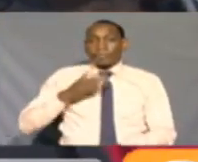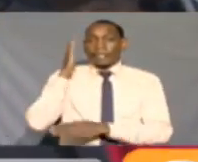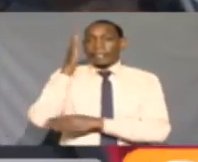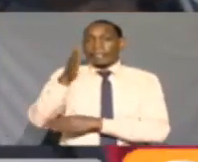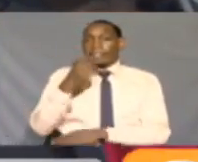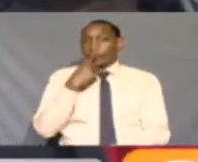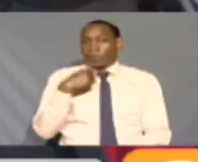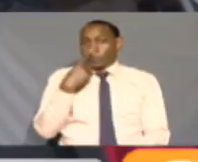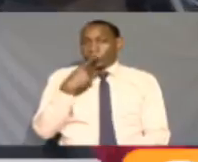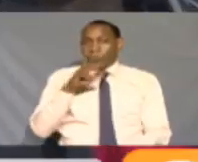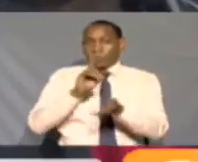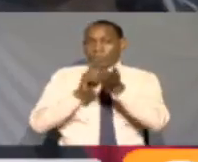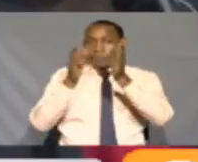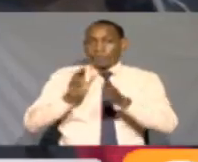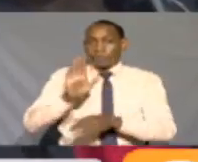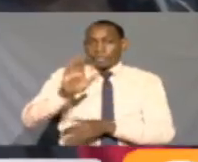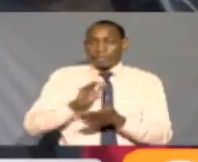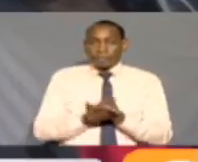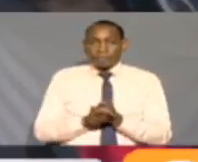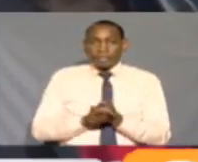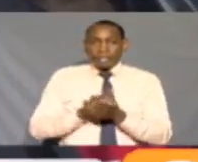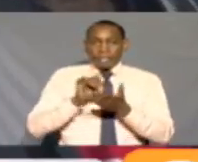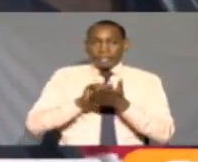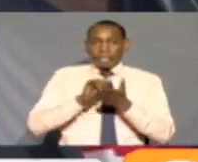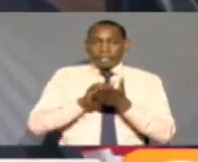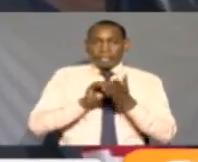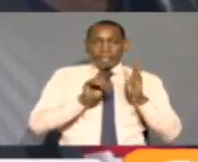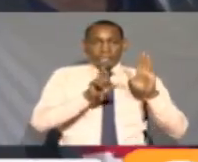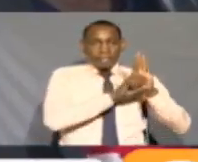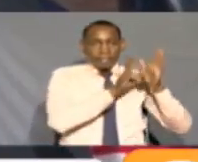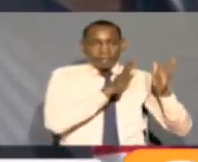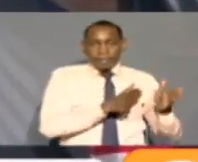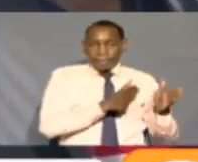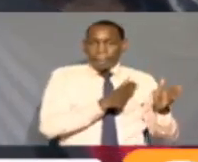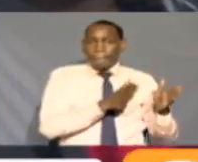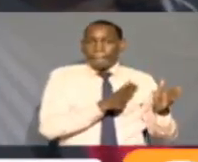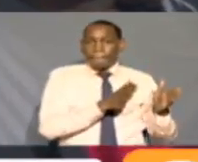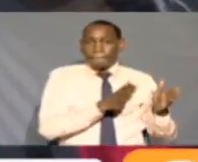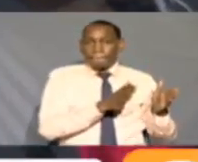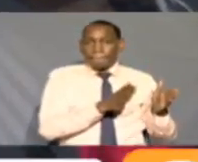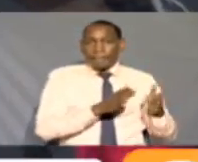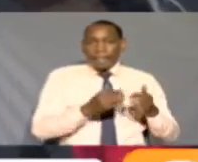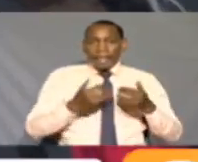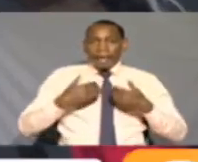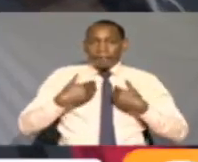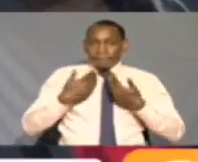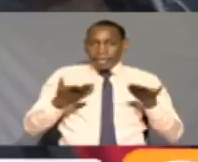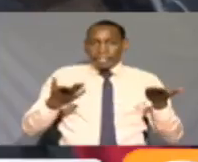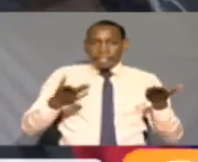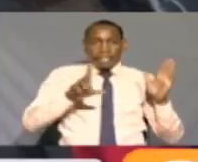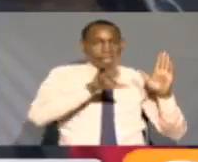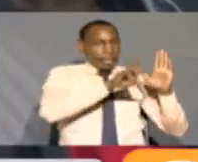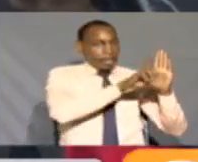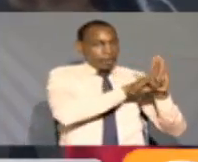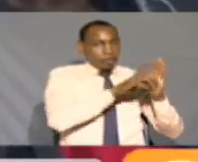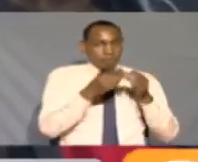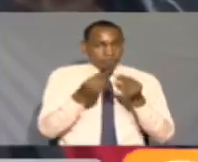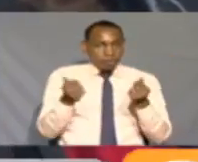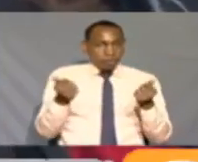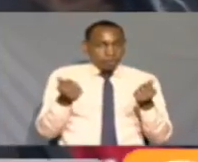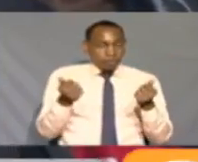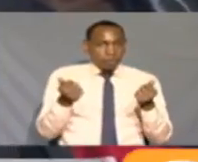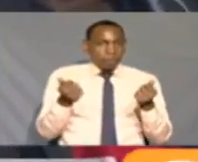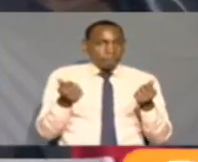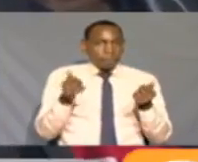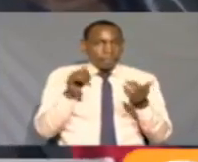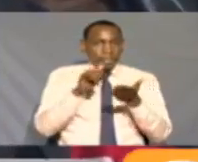the doctor, the only legal mind that we have in the bench this night. Is there any legal prescription